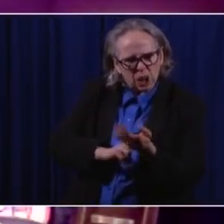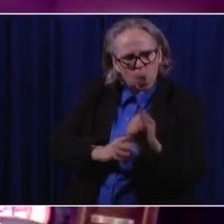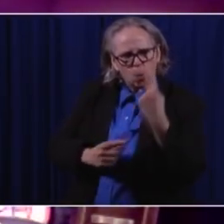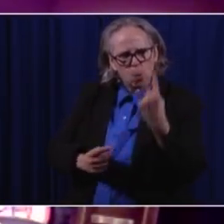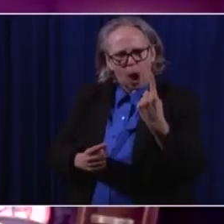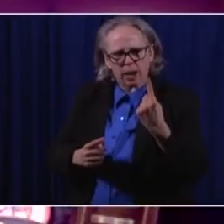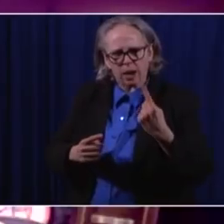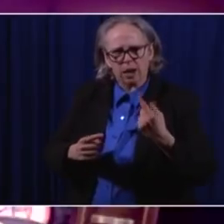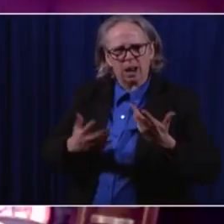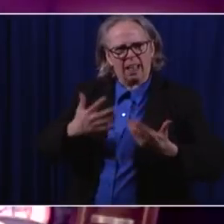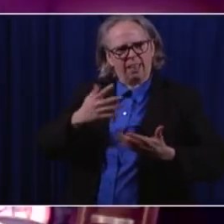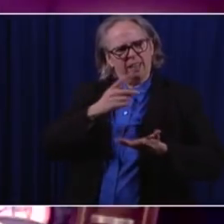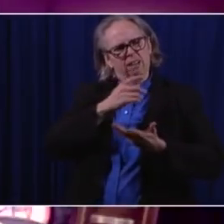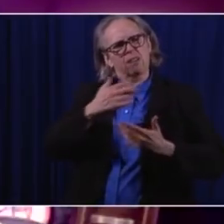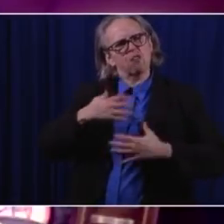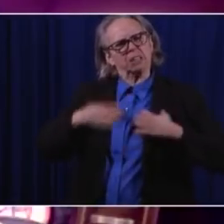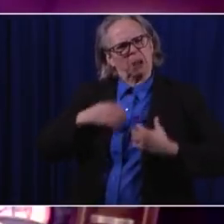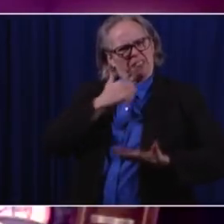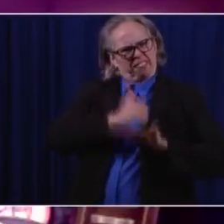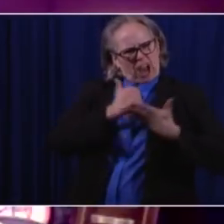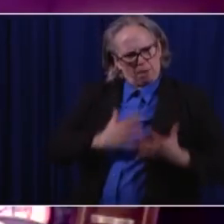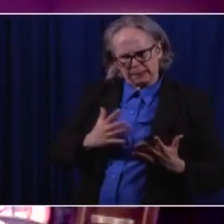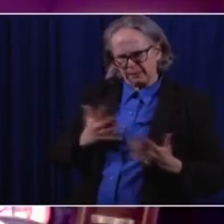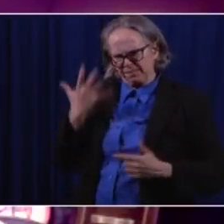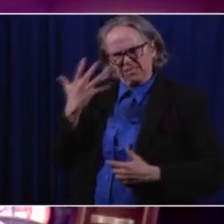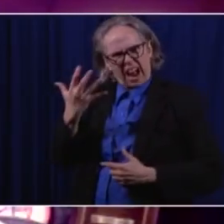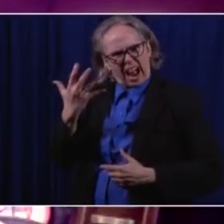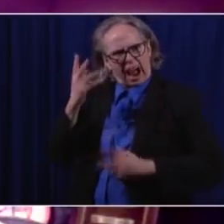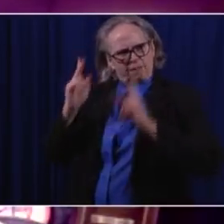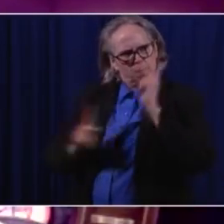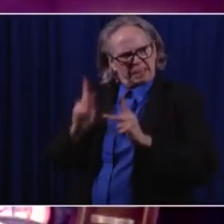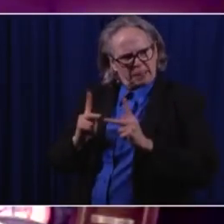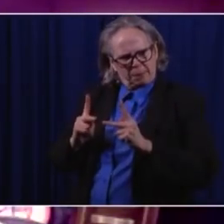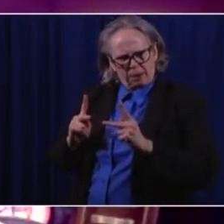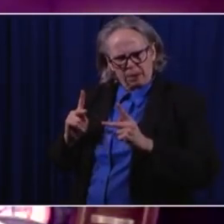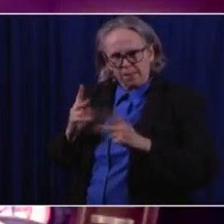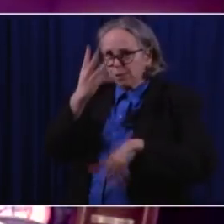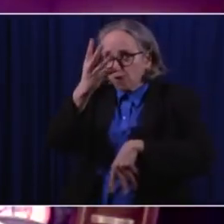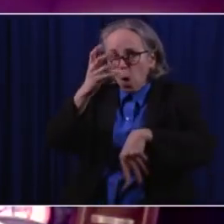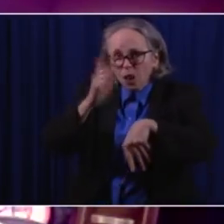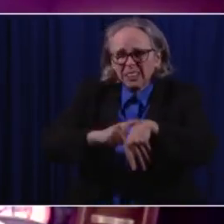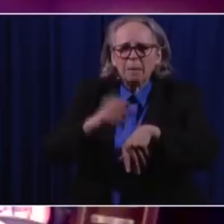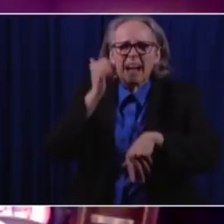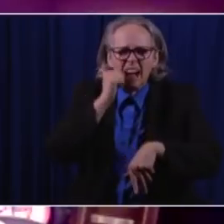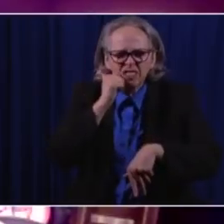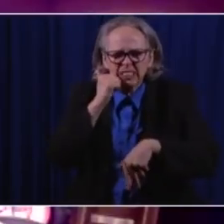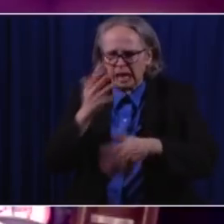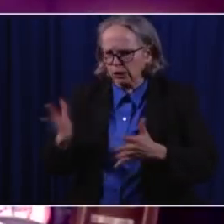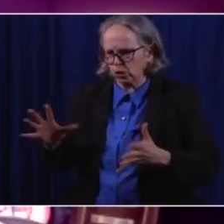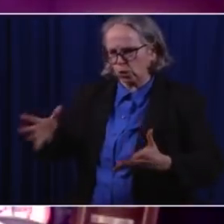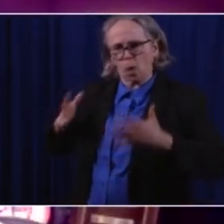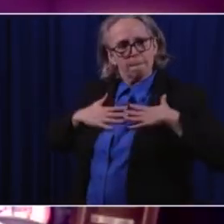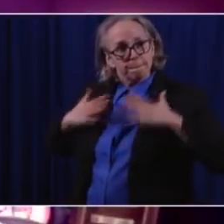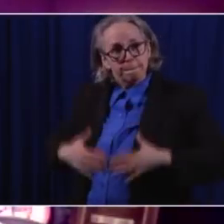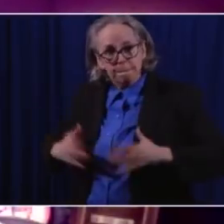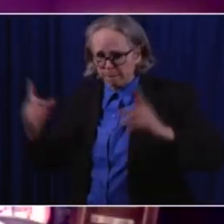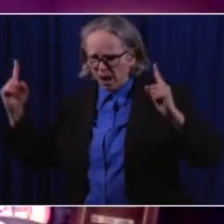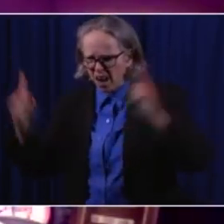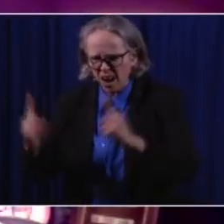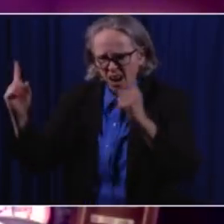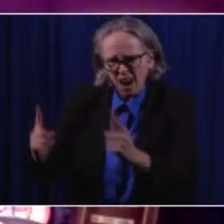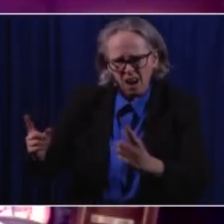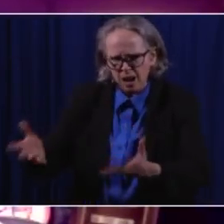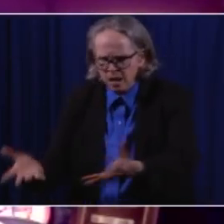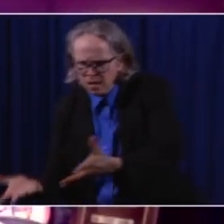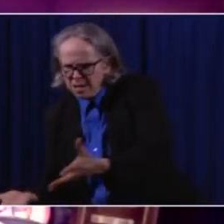in the patient's connected to monitoring, and it takes all of that staff. And you have to remember that when this is a COVID patient,